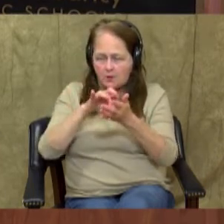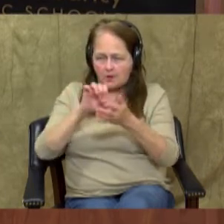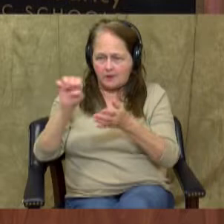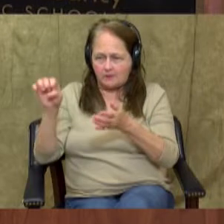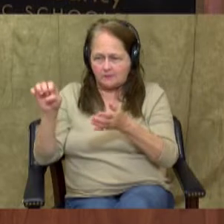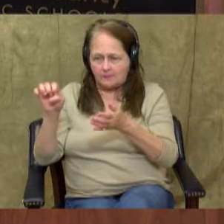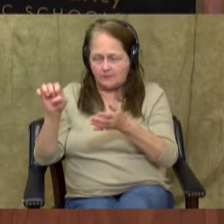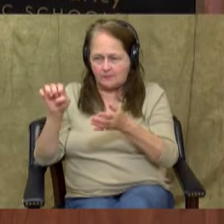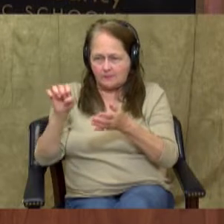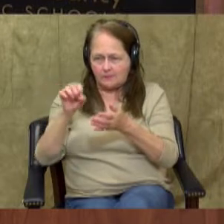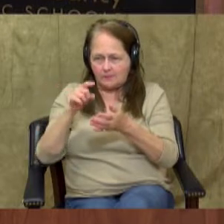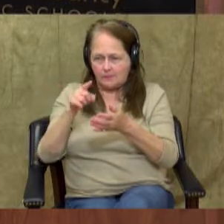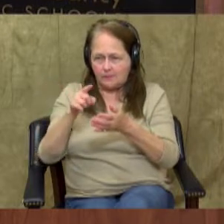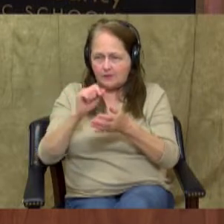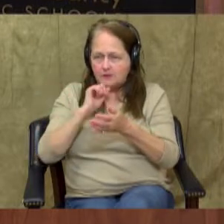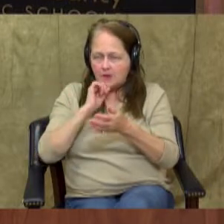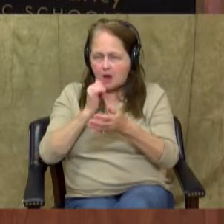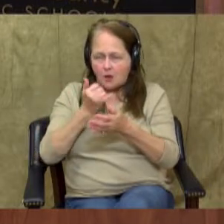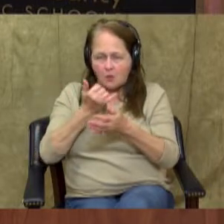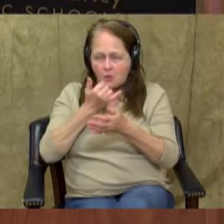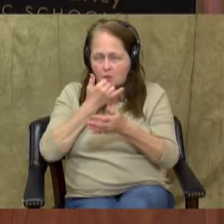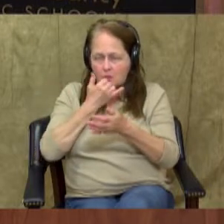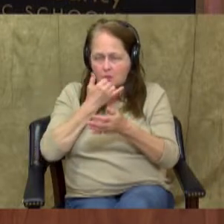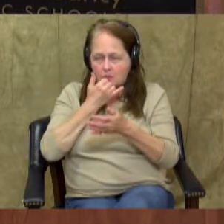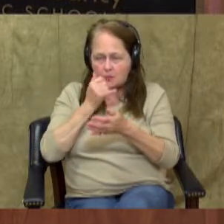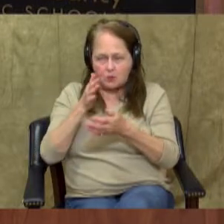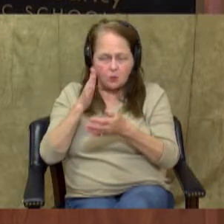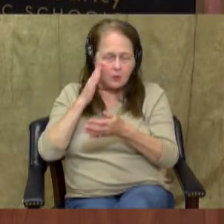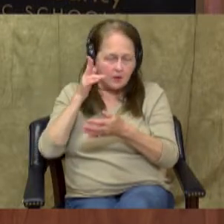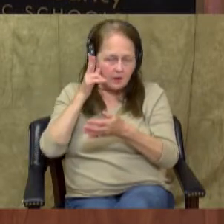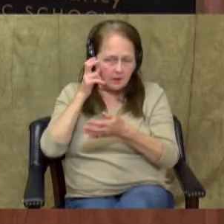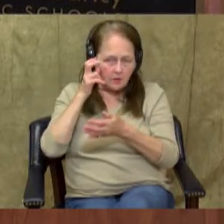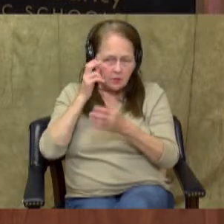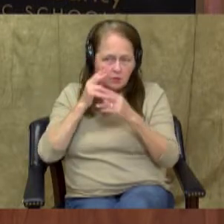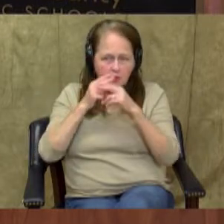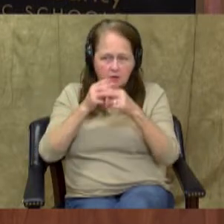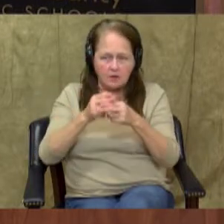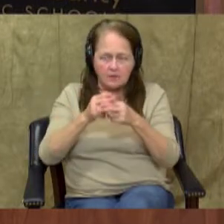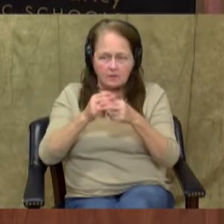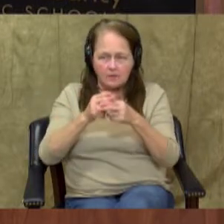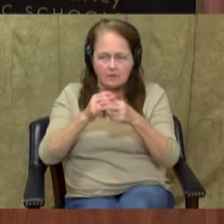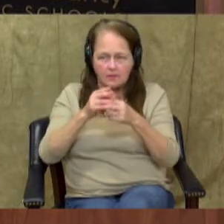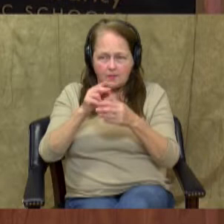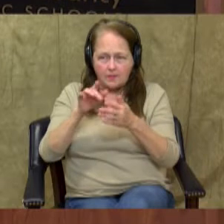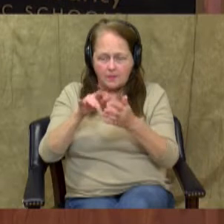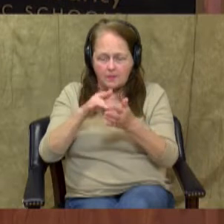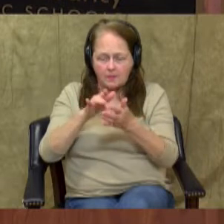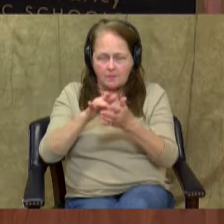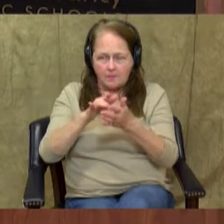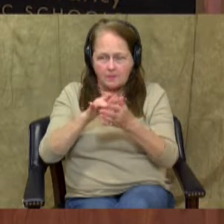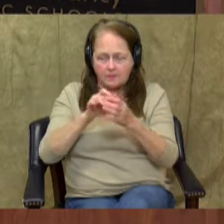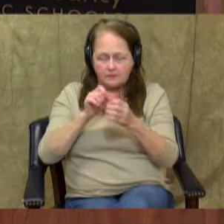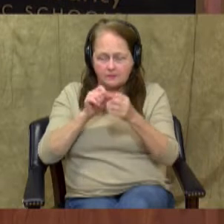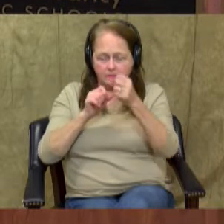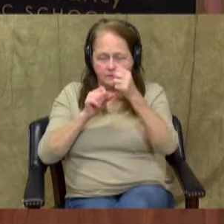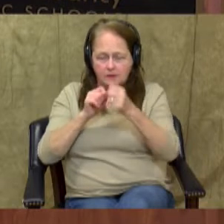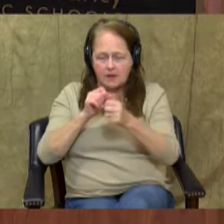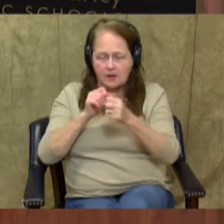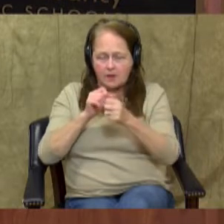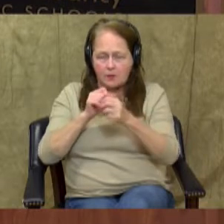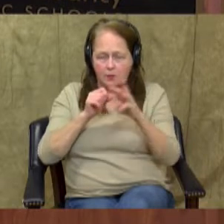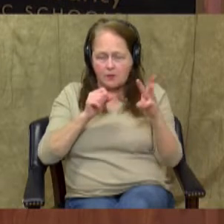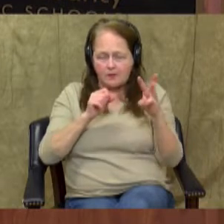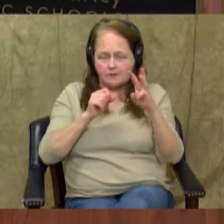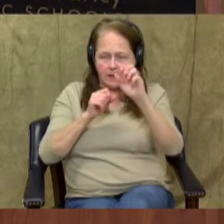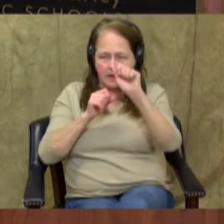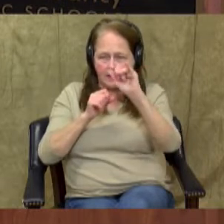Well, you're not wrong, okay? You'll hear it called that. Your textbook calls it Southwest Asia. The term